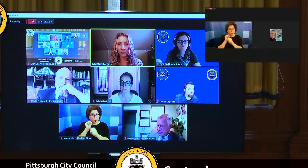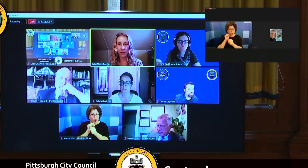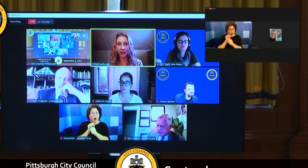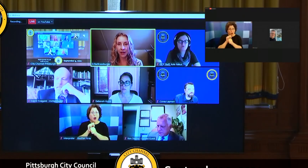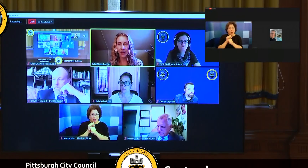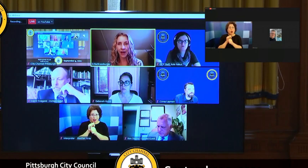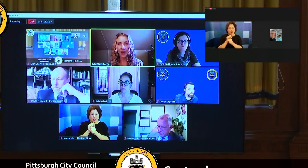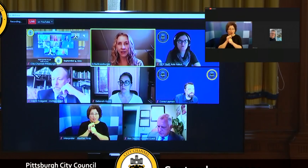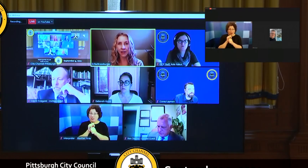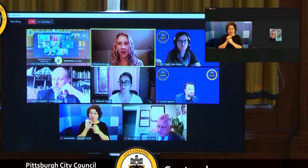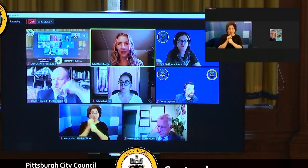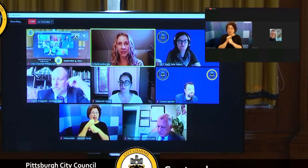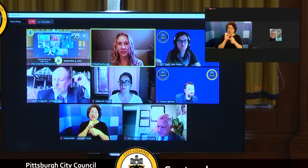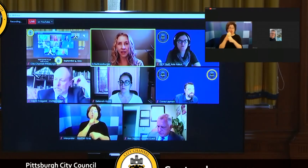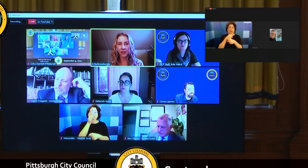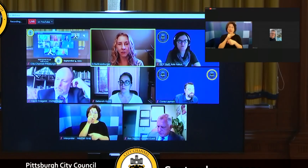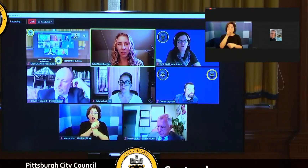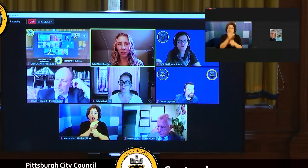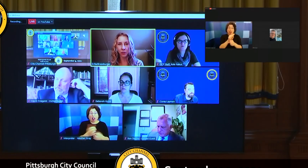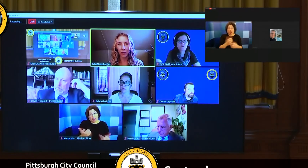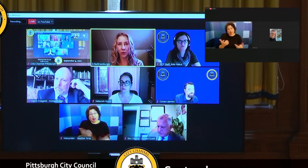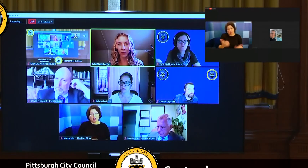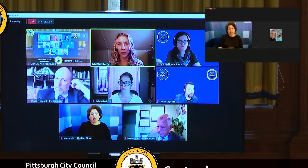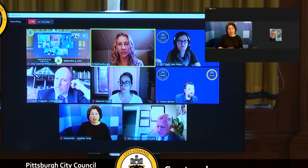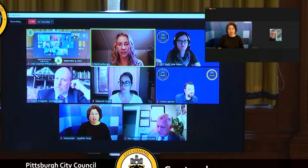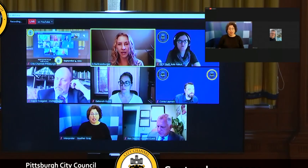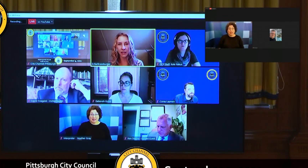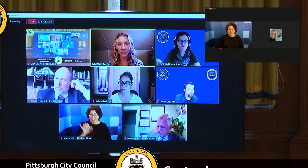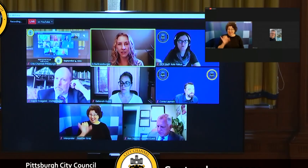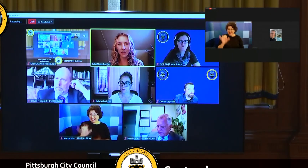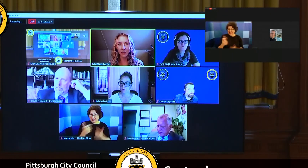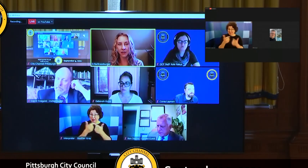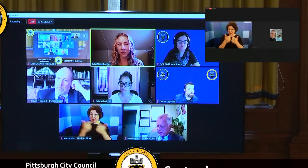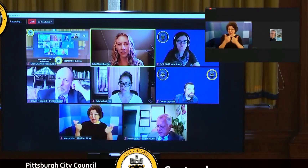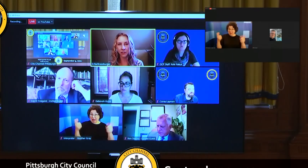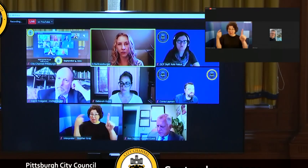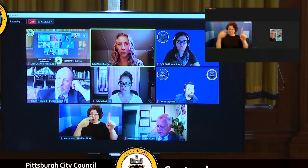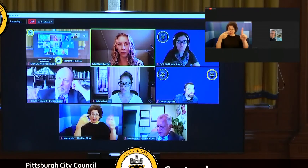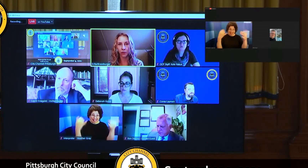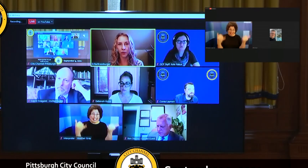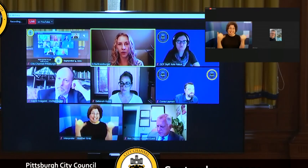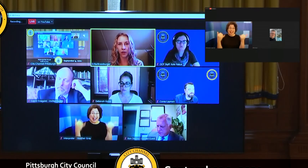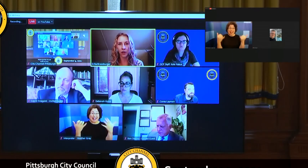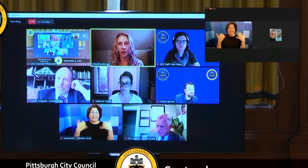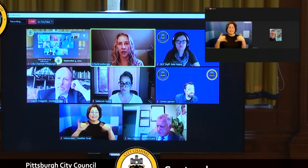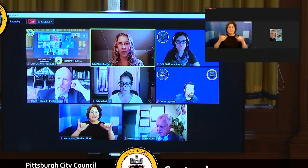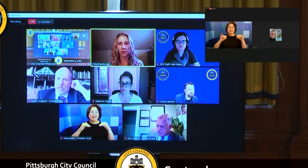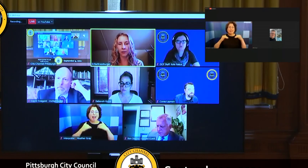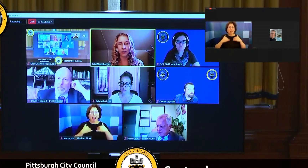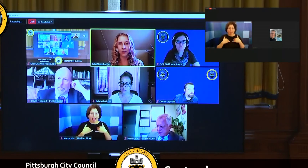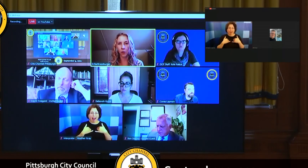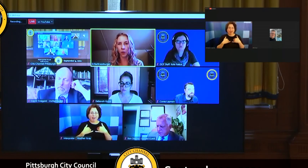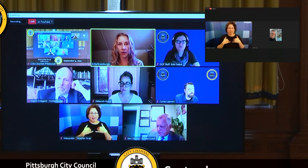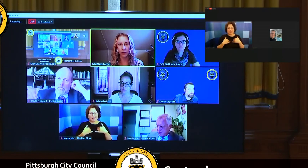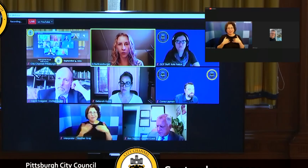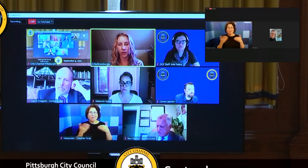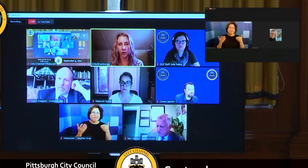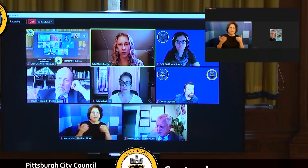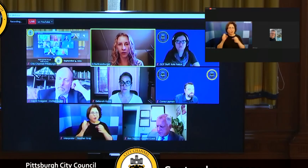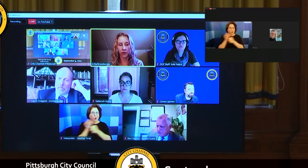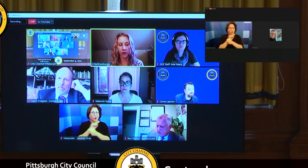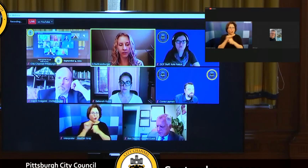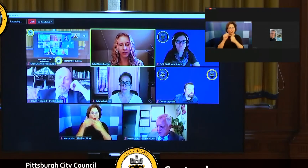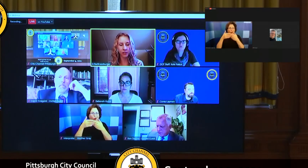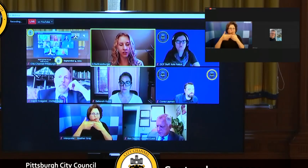solidify. And that's, I think, the major point I want to make today, is that there is still room for a whole lot of work and a whole